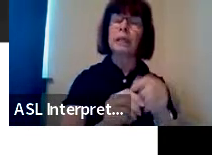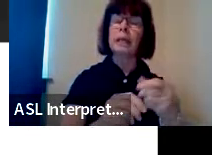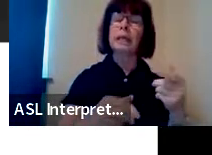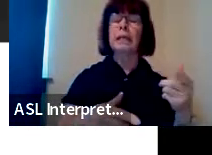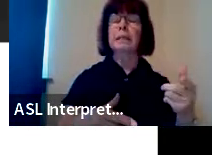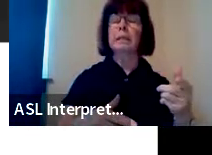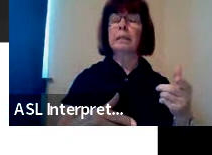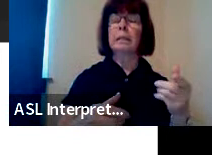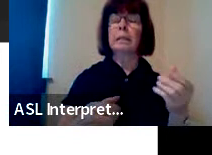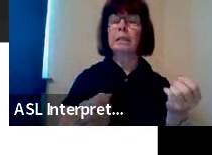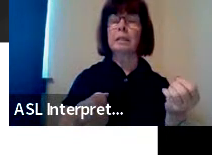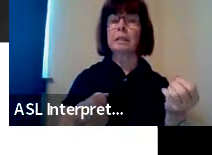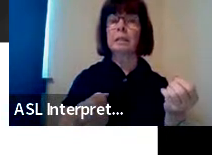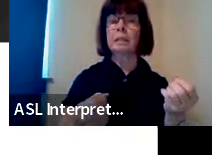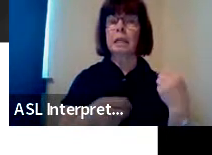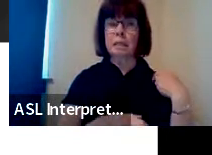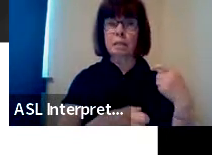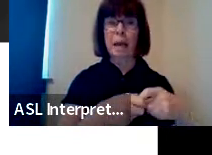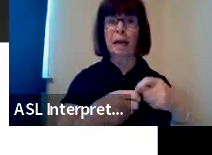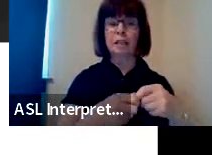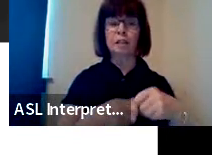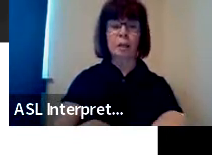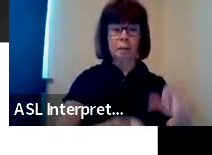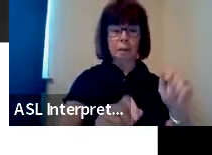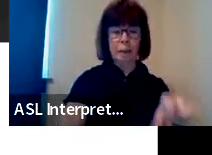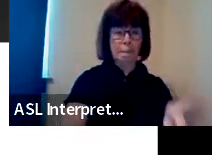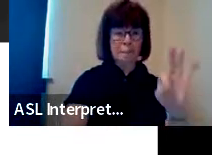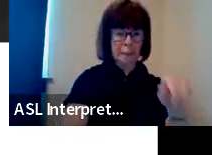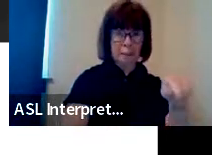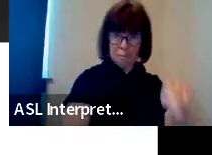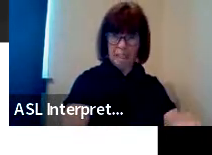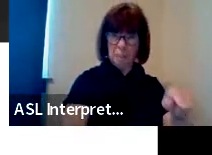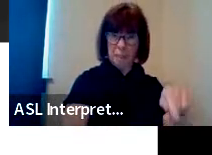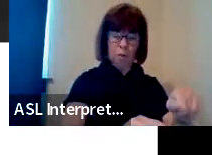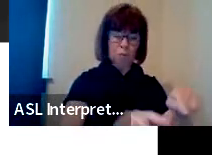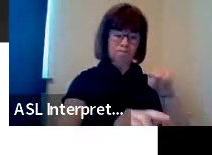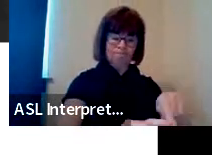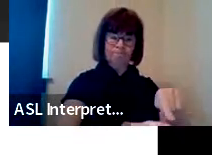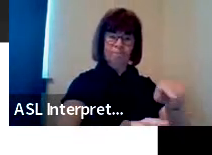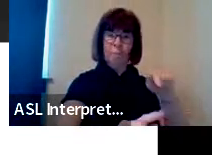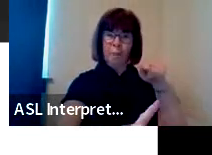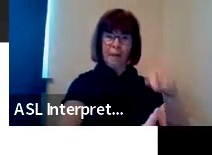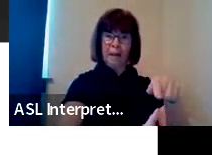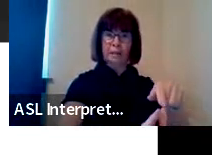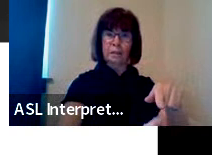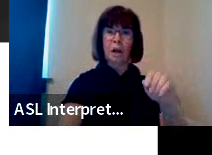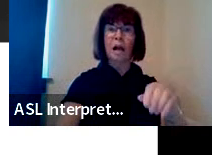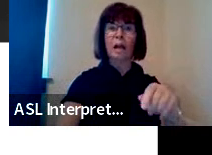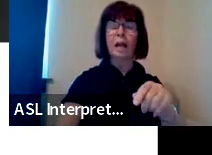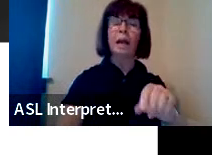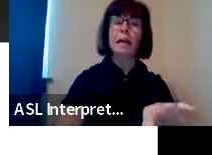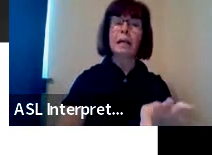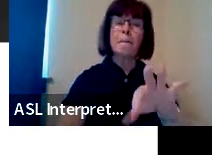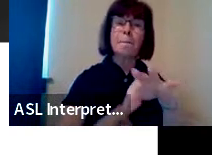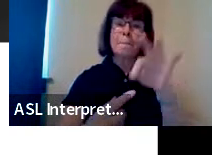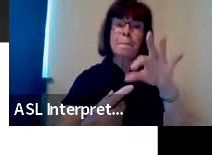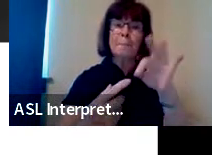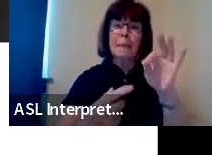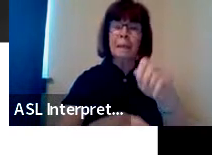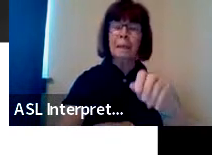in English, also please select the globe below and select the language in which